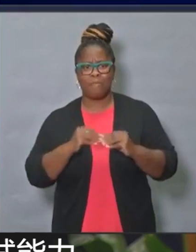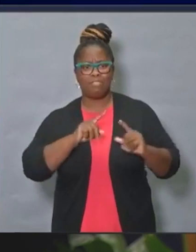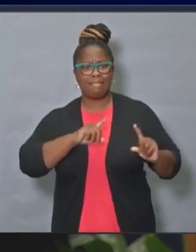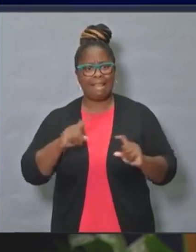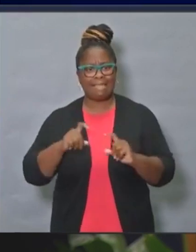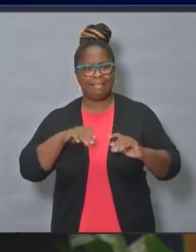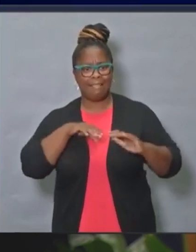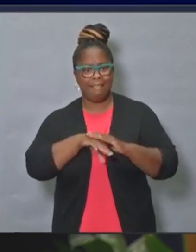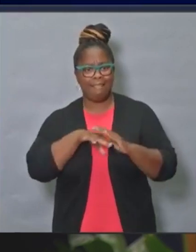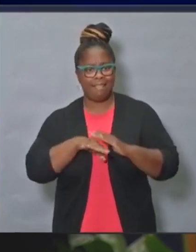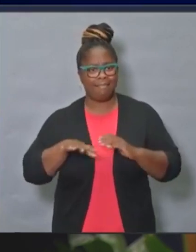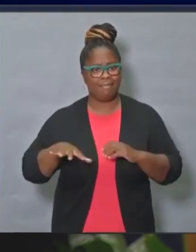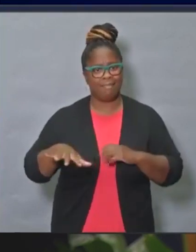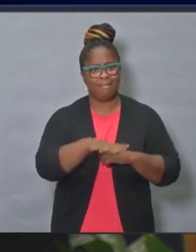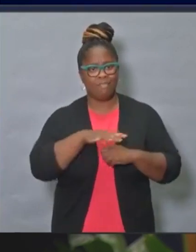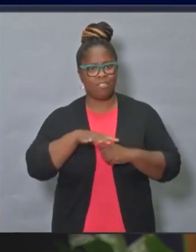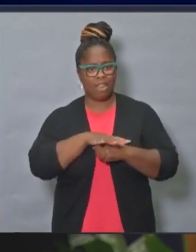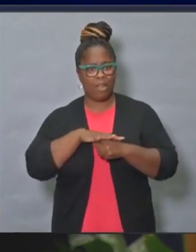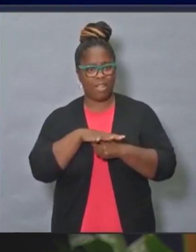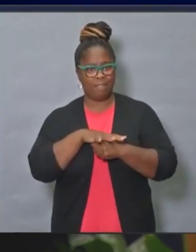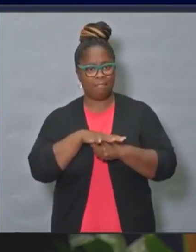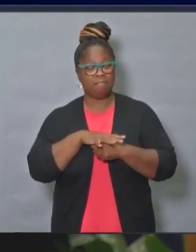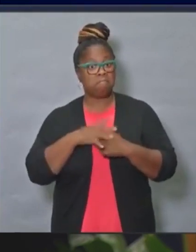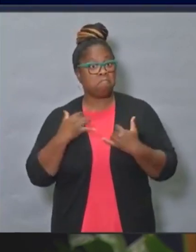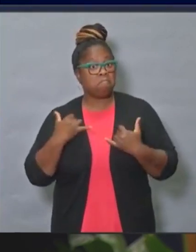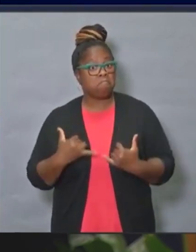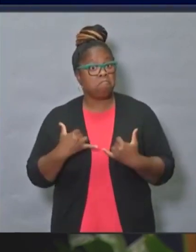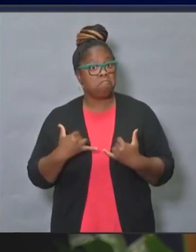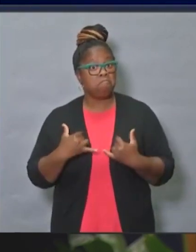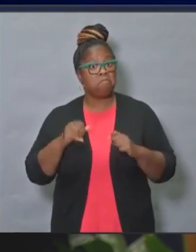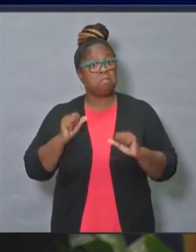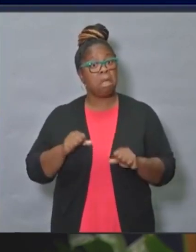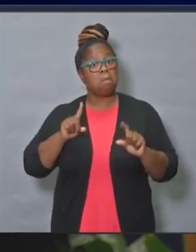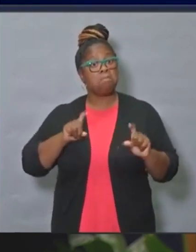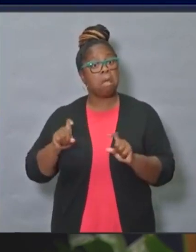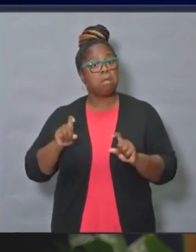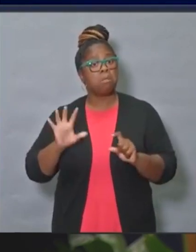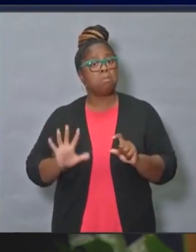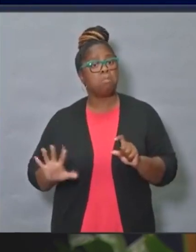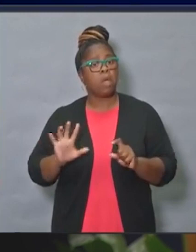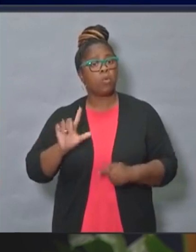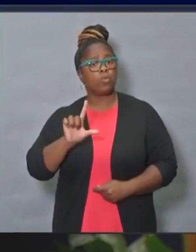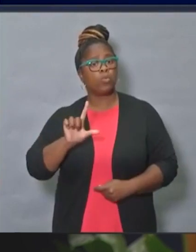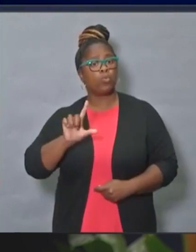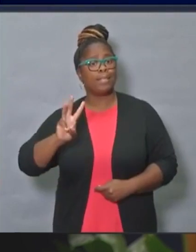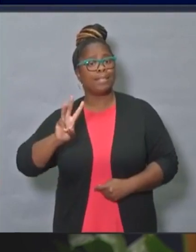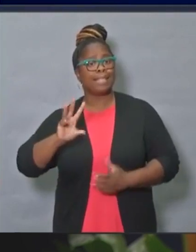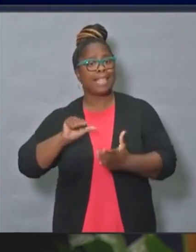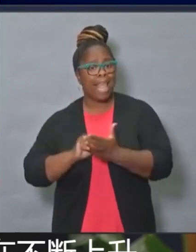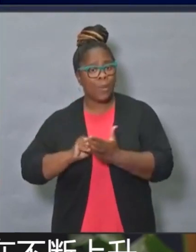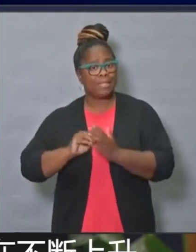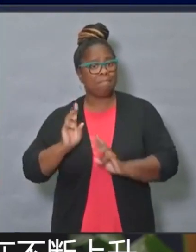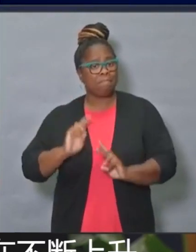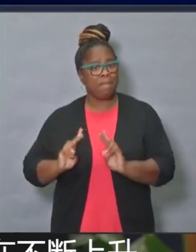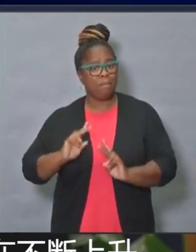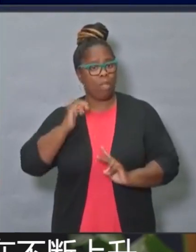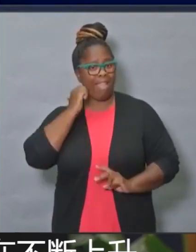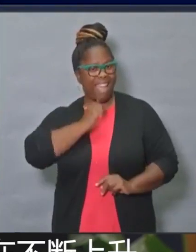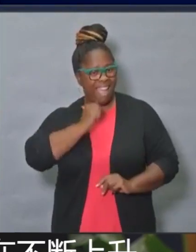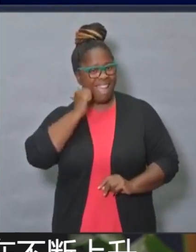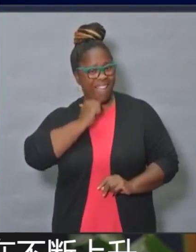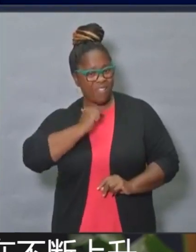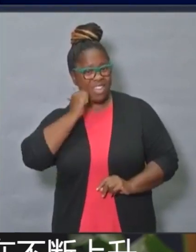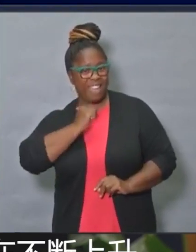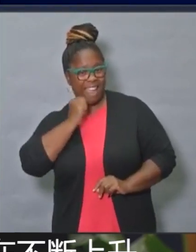county. We are now able to test approximately 26,000 people per day. With this